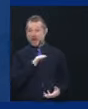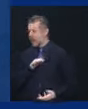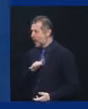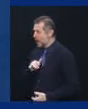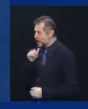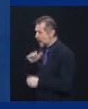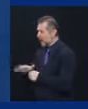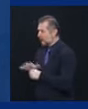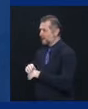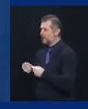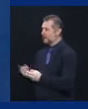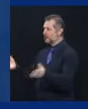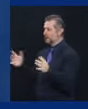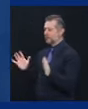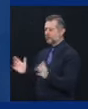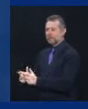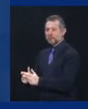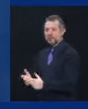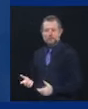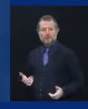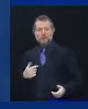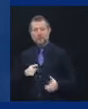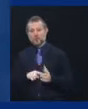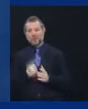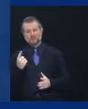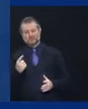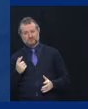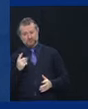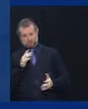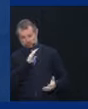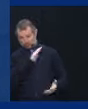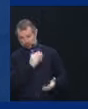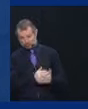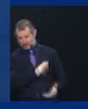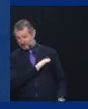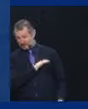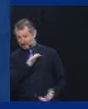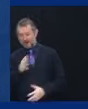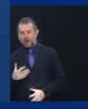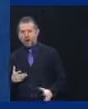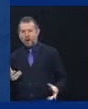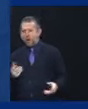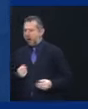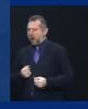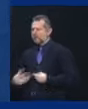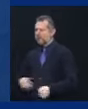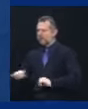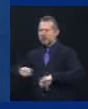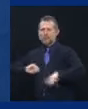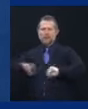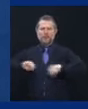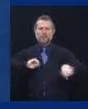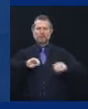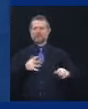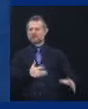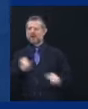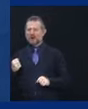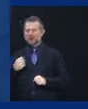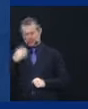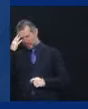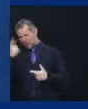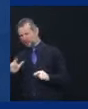it, we want to be able to send it out. And that's why we have such a large distribution network. I also